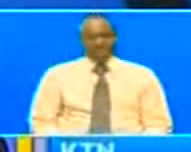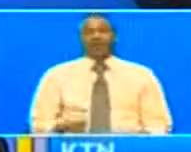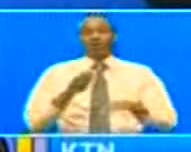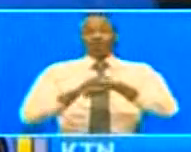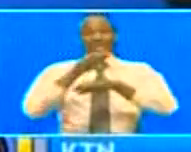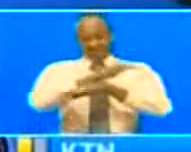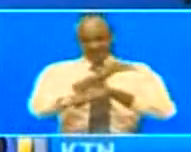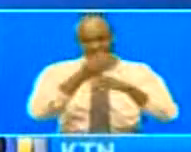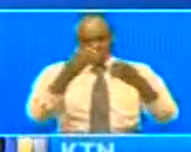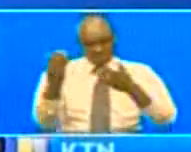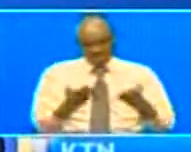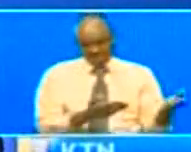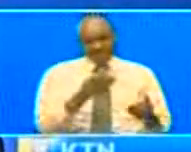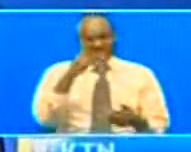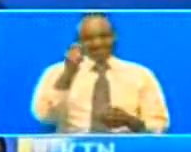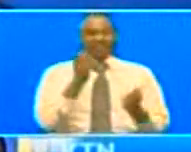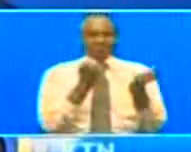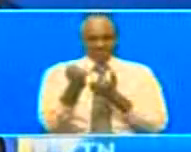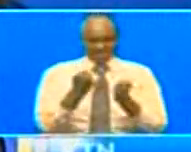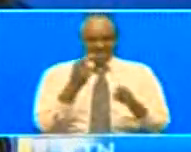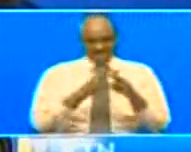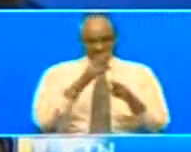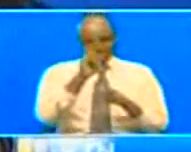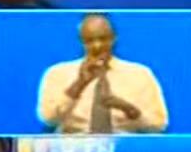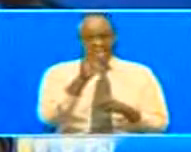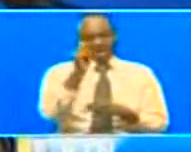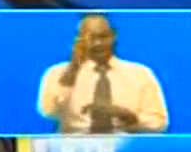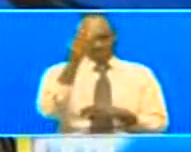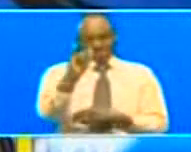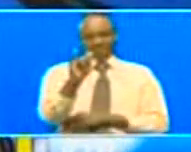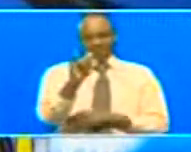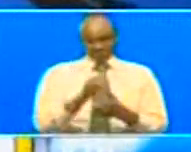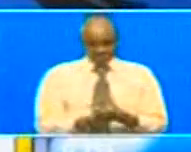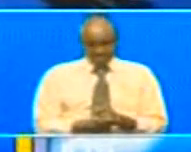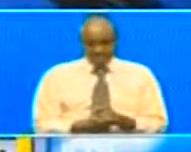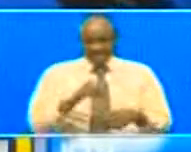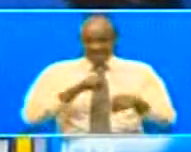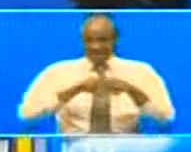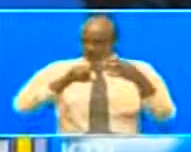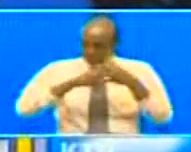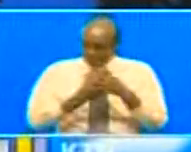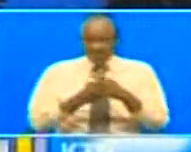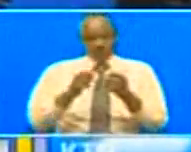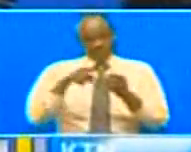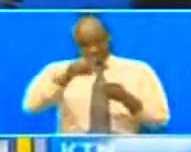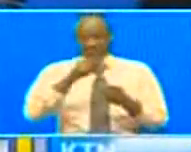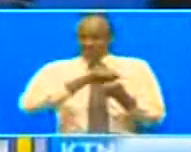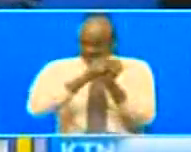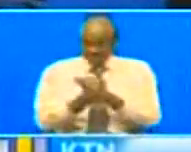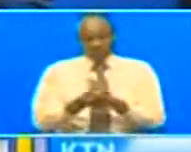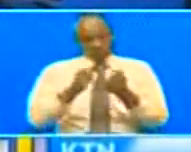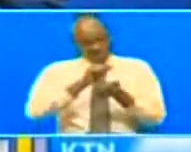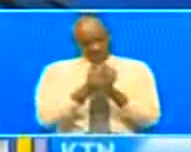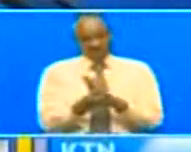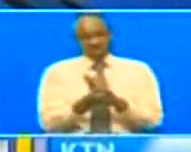A very good evening and welcome to KTN Business. My name is Abi Agina. Begin with the race to replace Professor Njuguna Ndungu at the helm